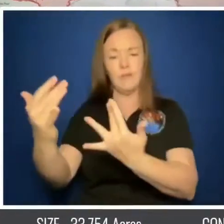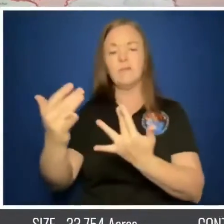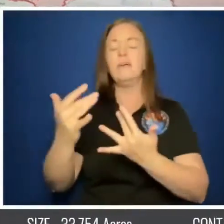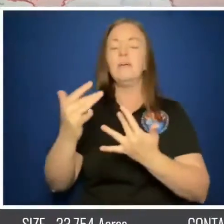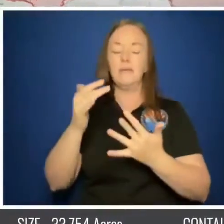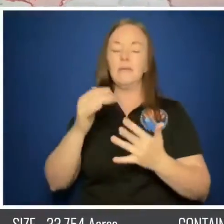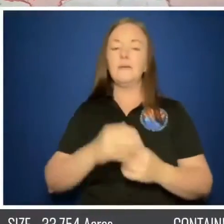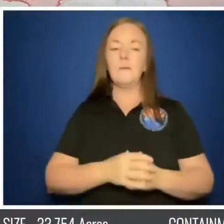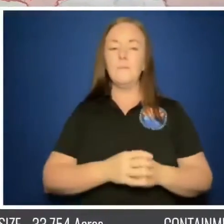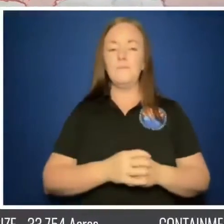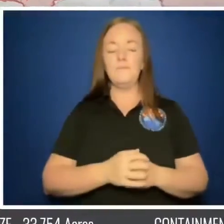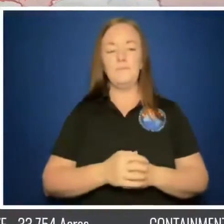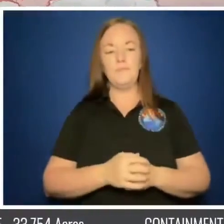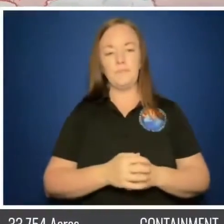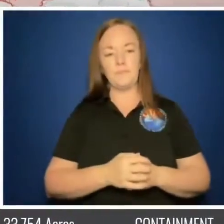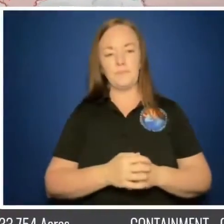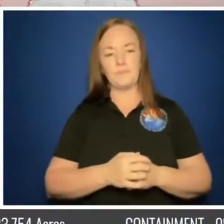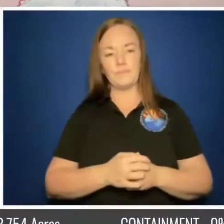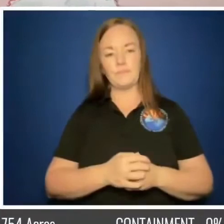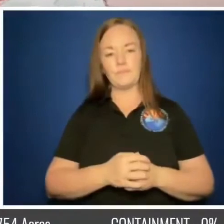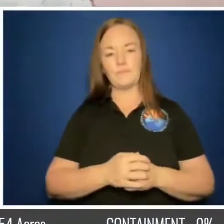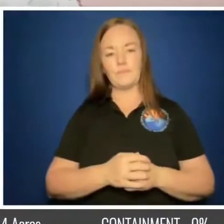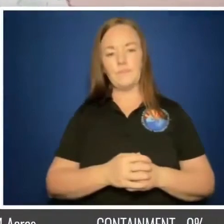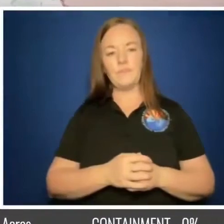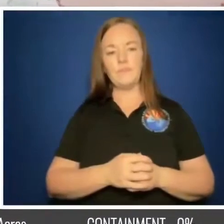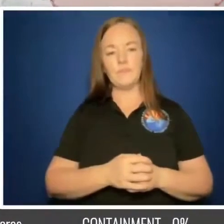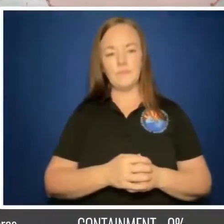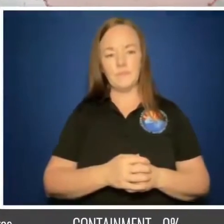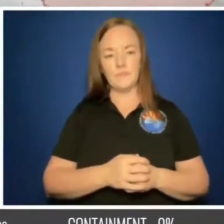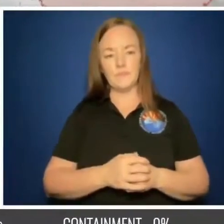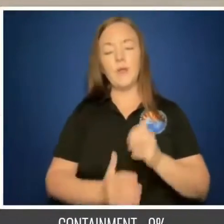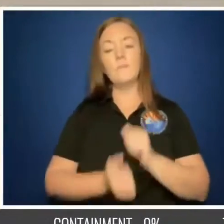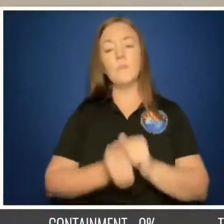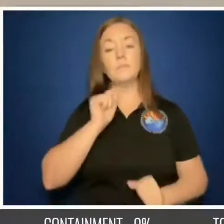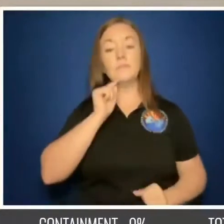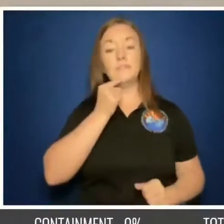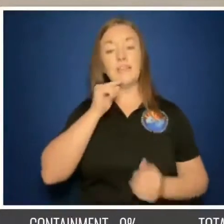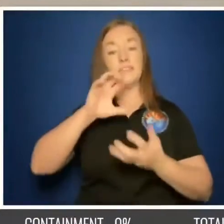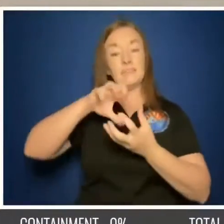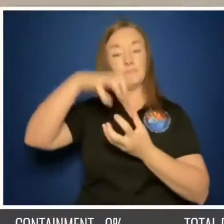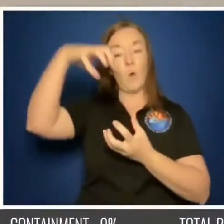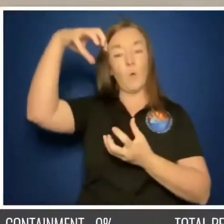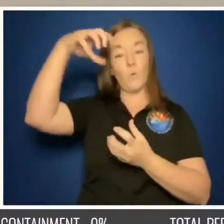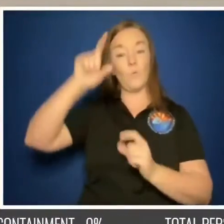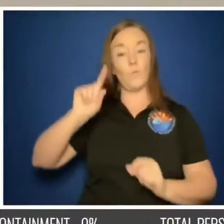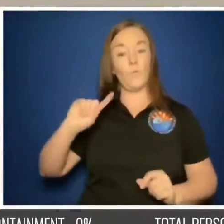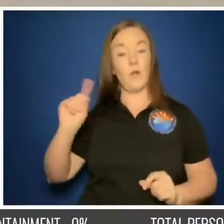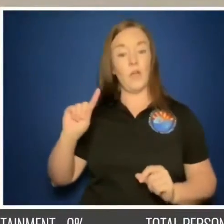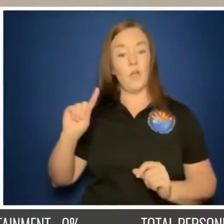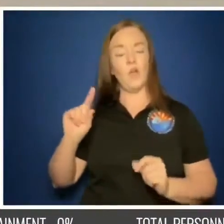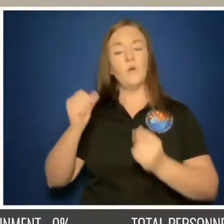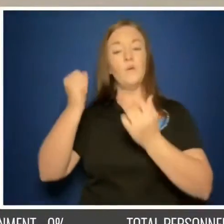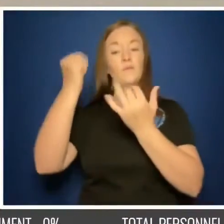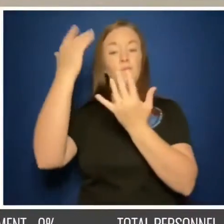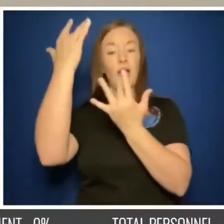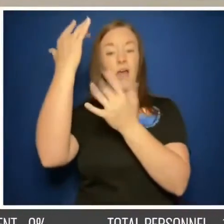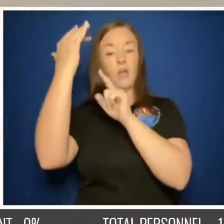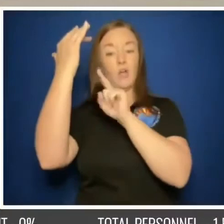been basically in the sort of corridor from below the fire